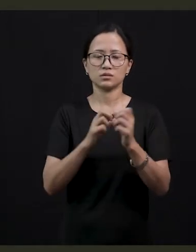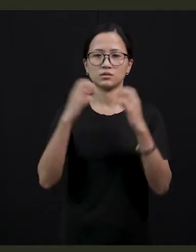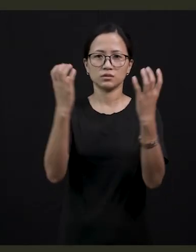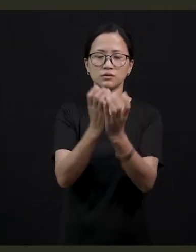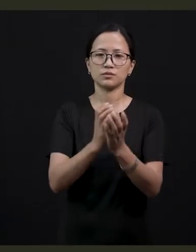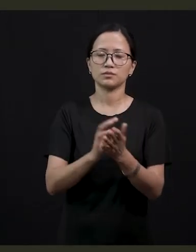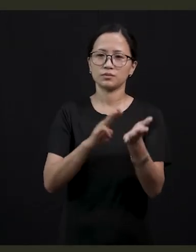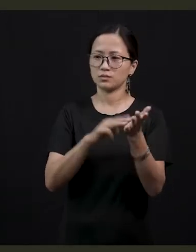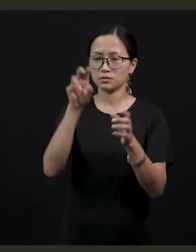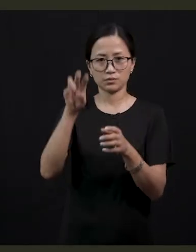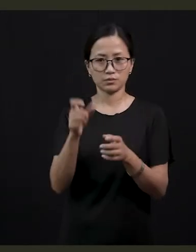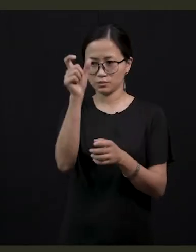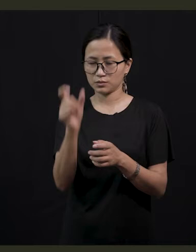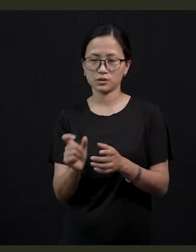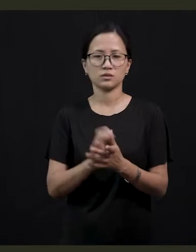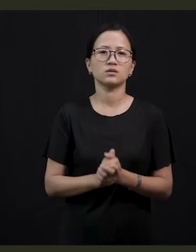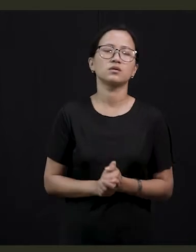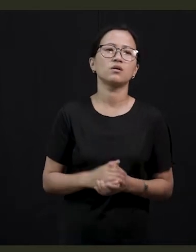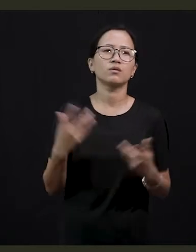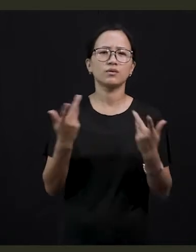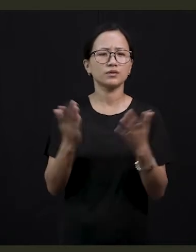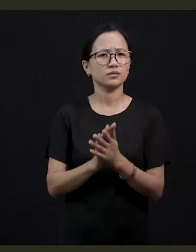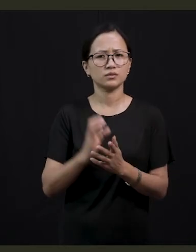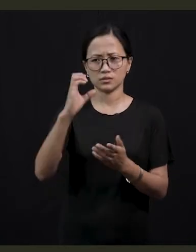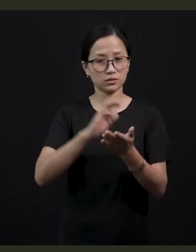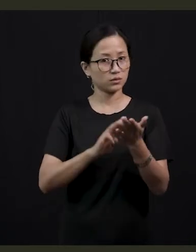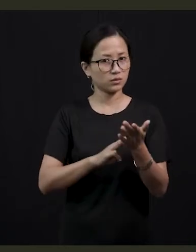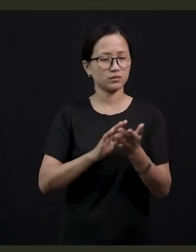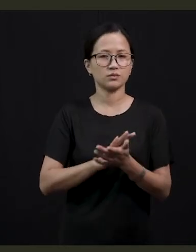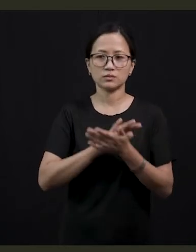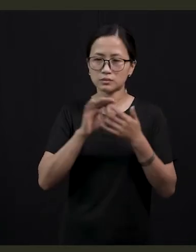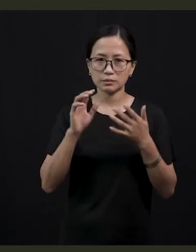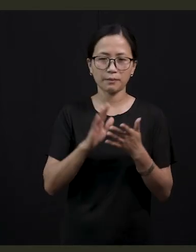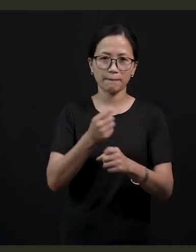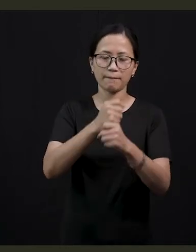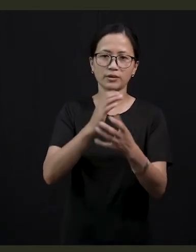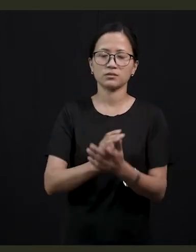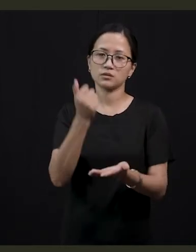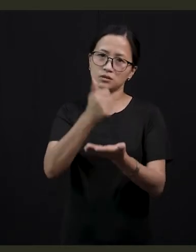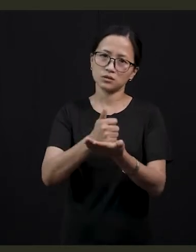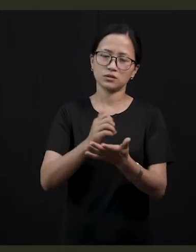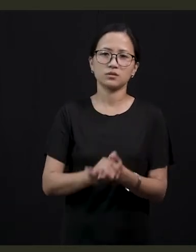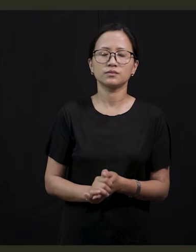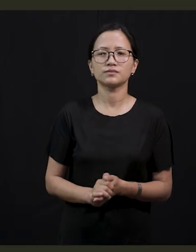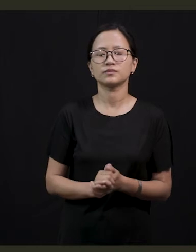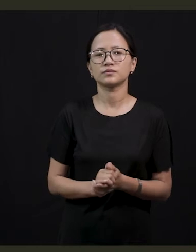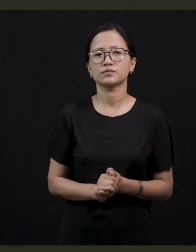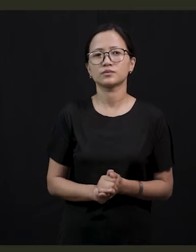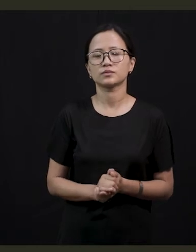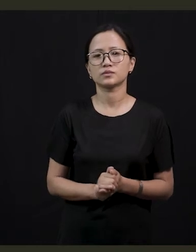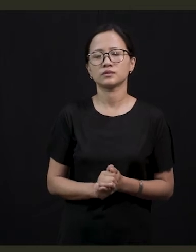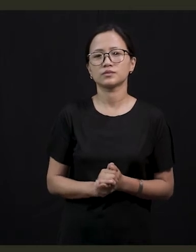are also known as cabinet ministers, and whatever the chief minister does, he makes those decisions in tandem or